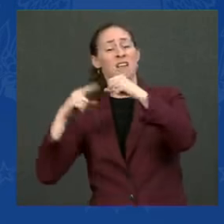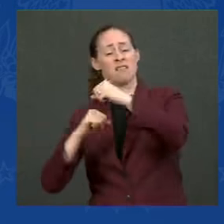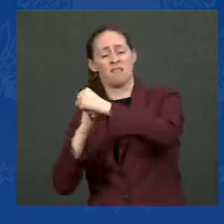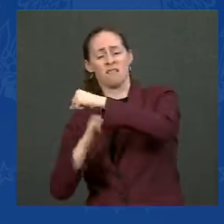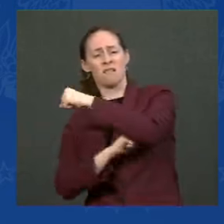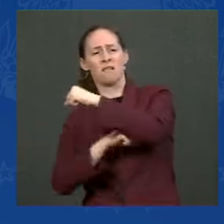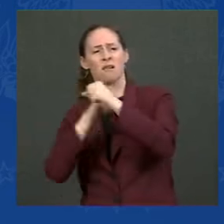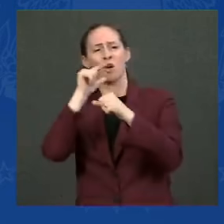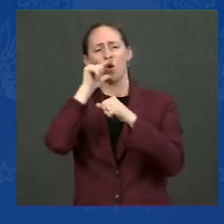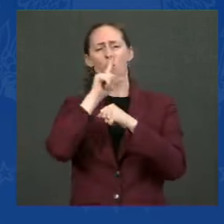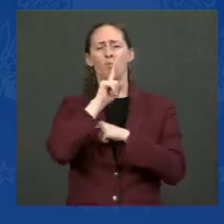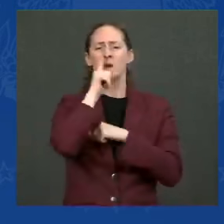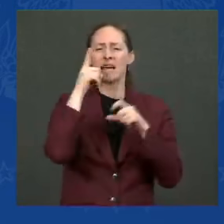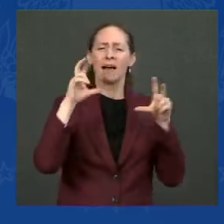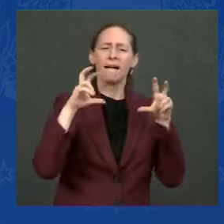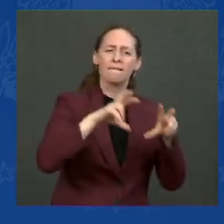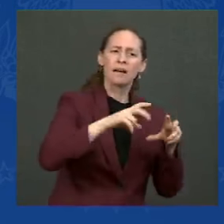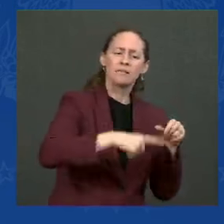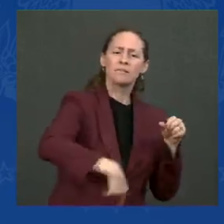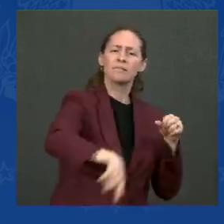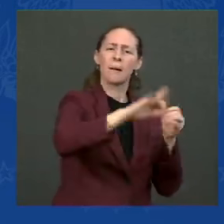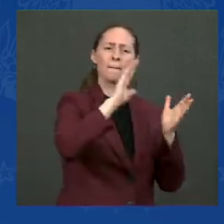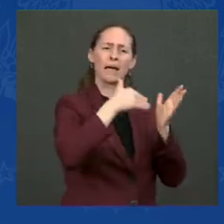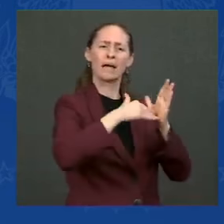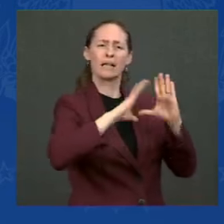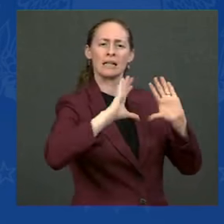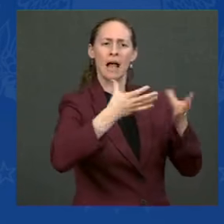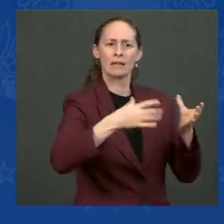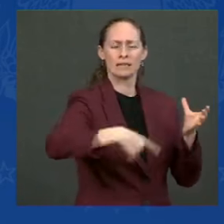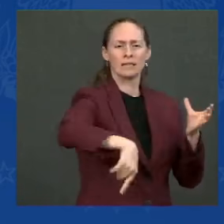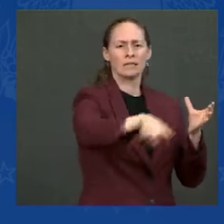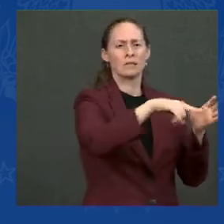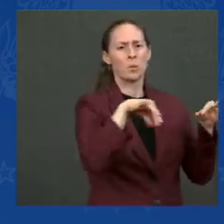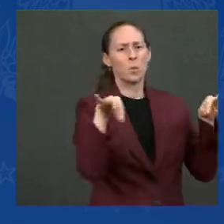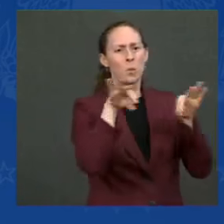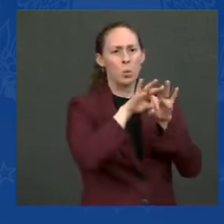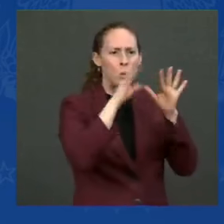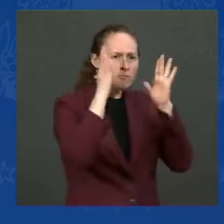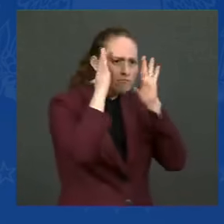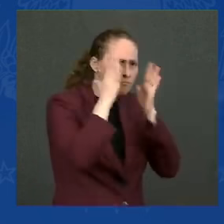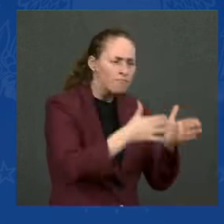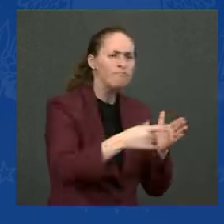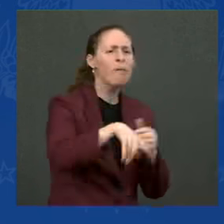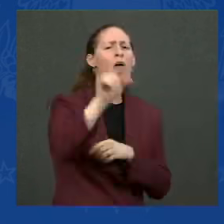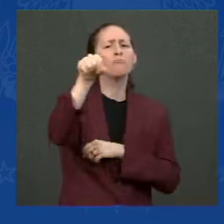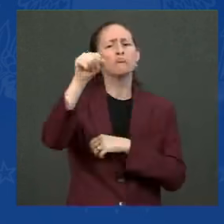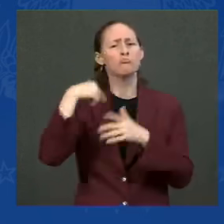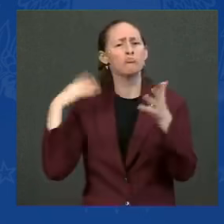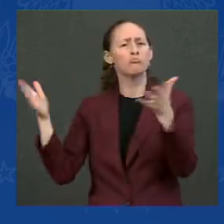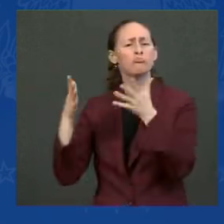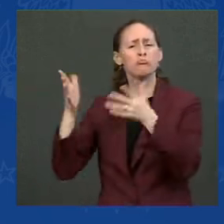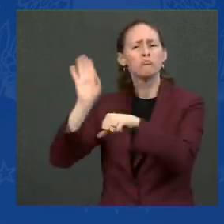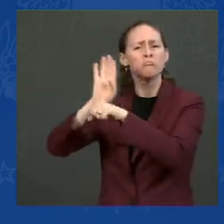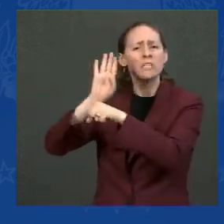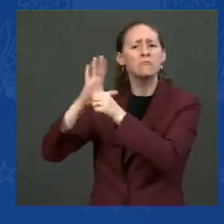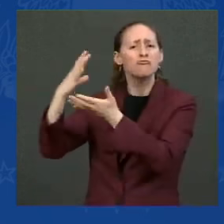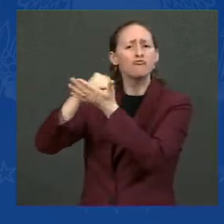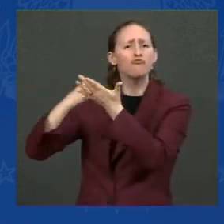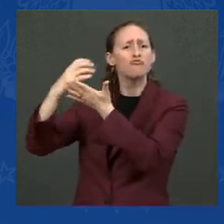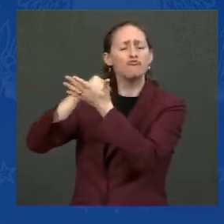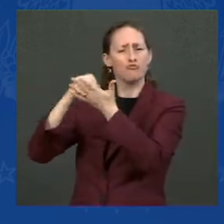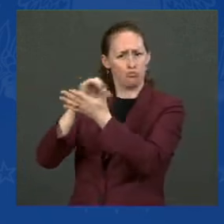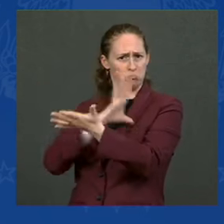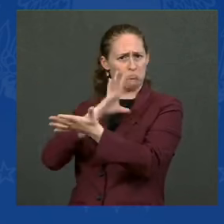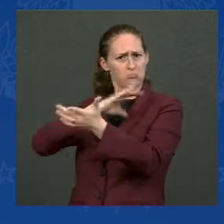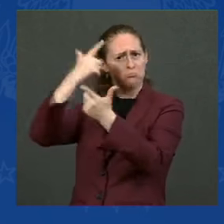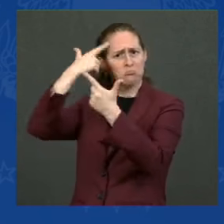up and the middle out. I'm a capitalist. I think people should be able to go out and make a lot of money. That's not the problem. But everybody